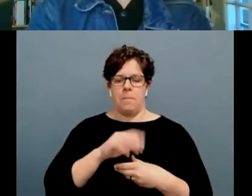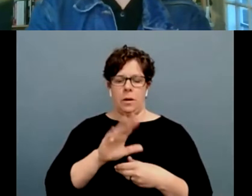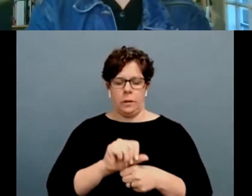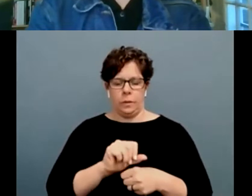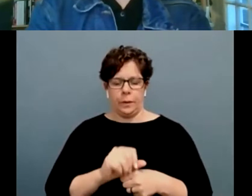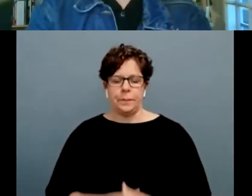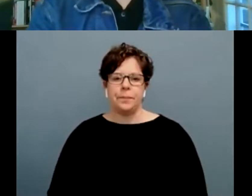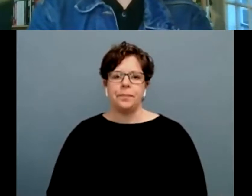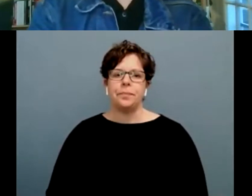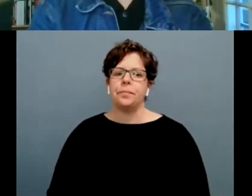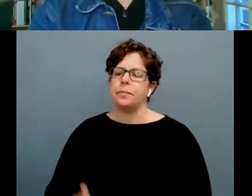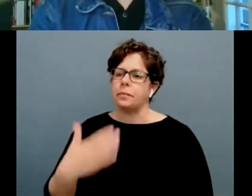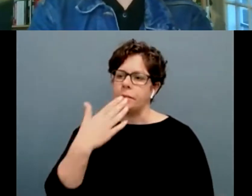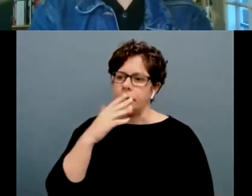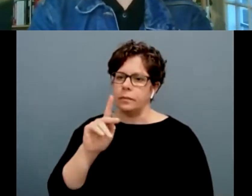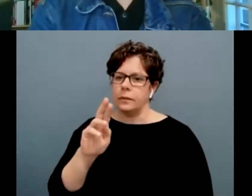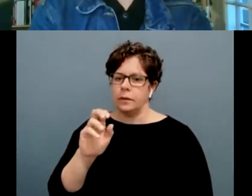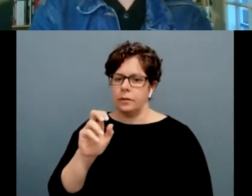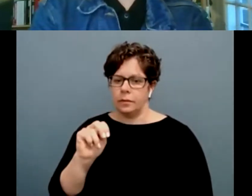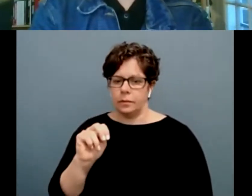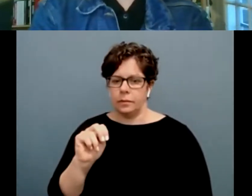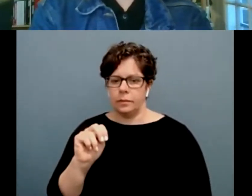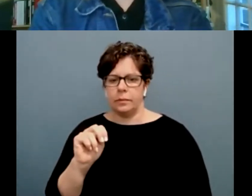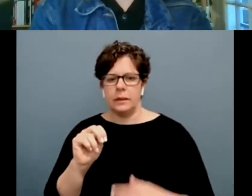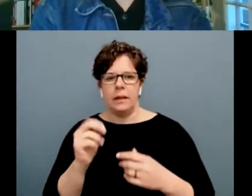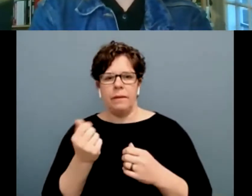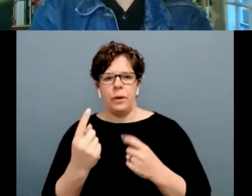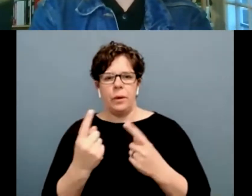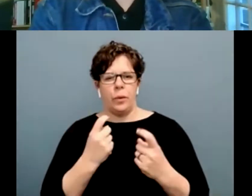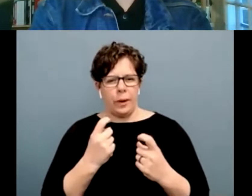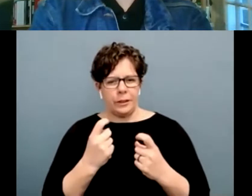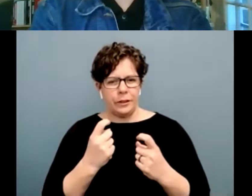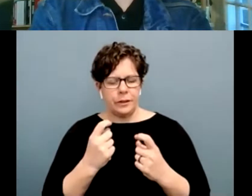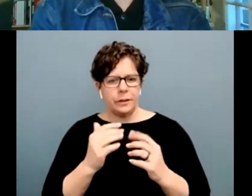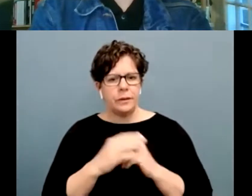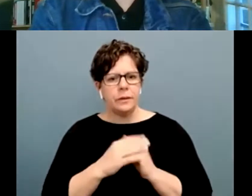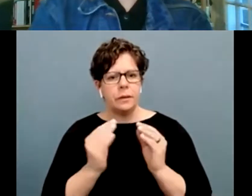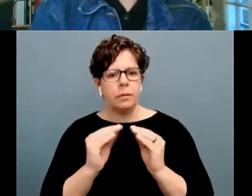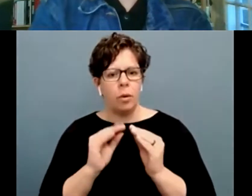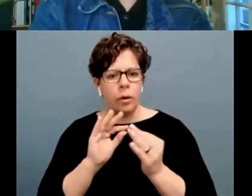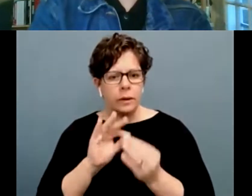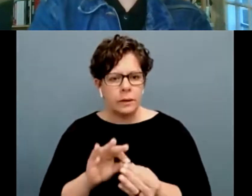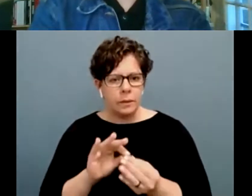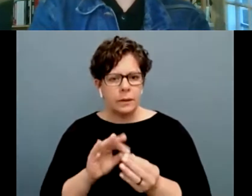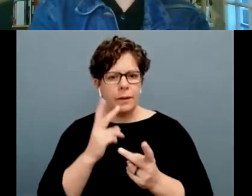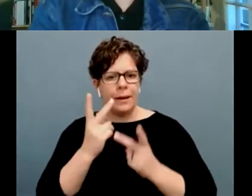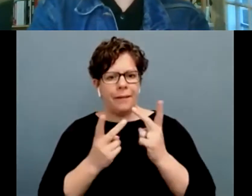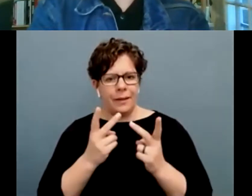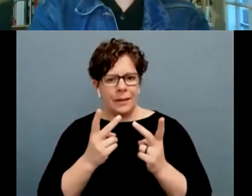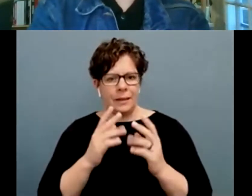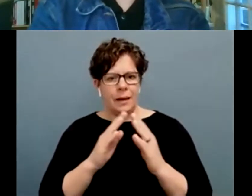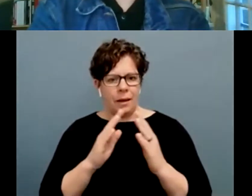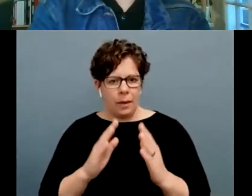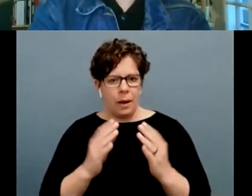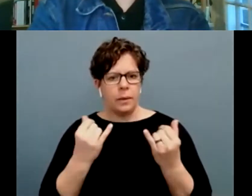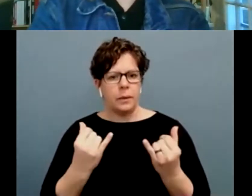Thank you, Kristen. I just want to address a few questions that came in that are more particular to visiting the site.